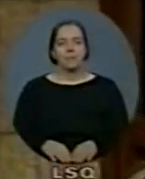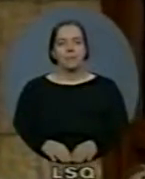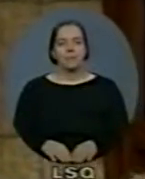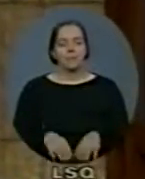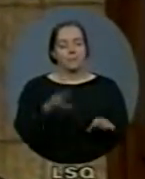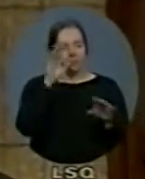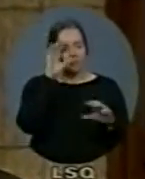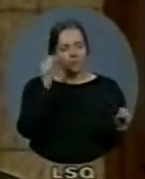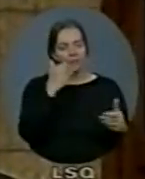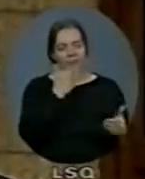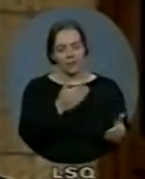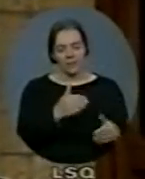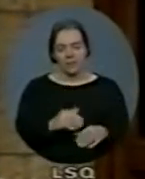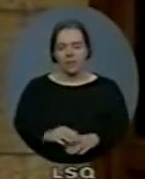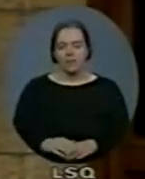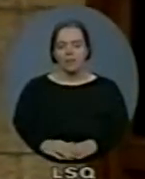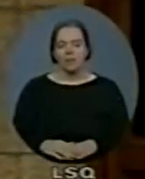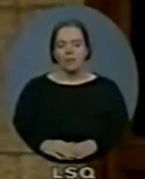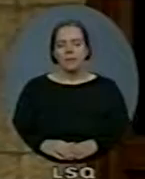conditions at the